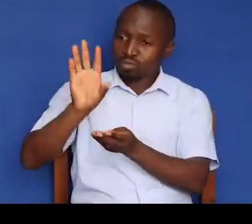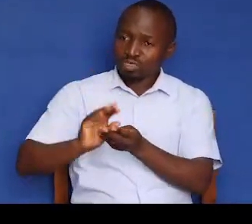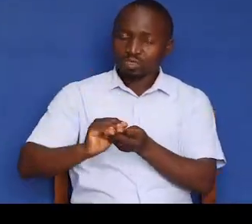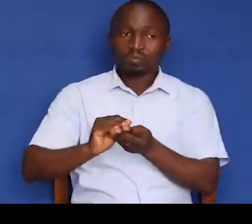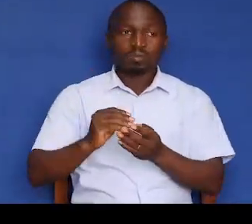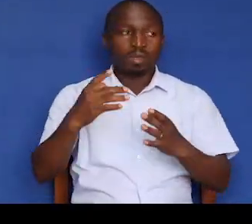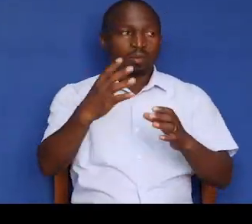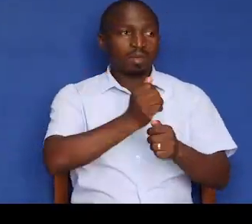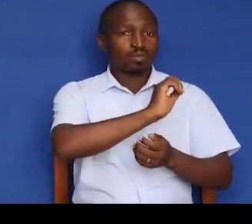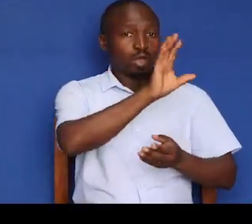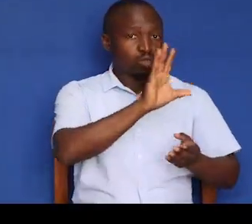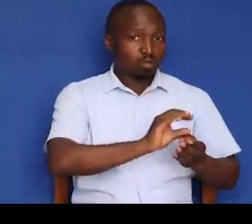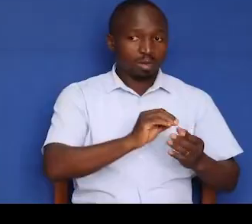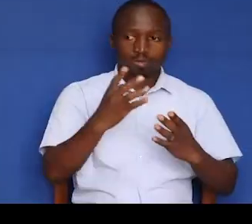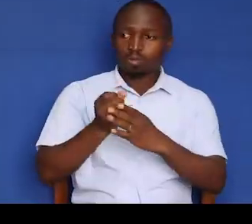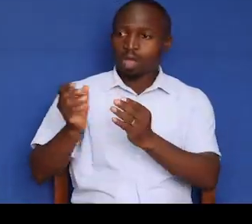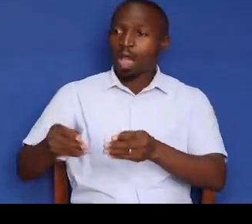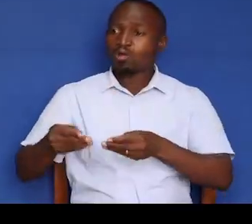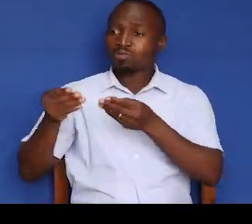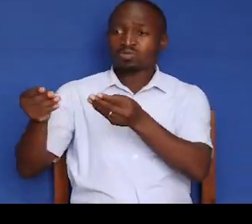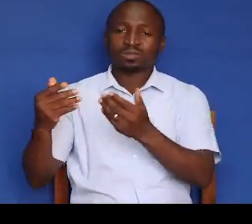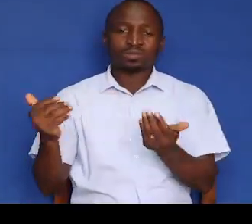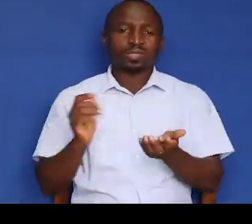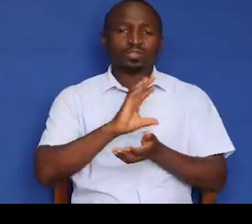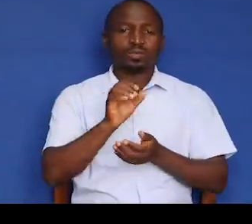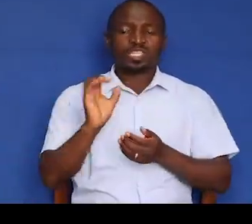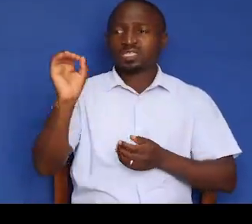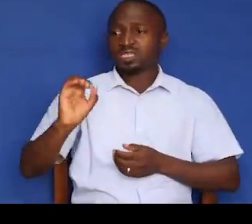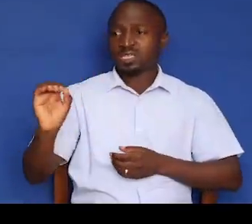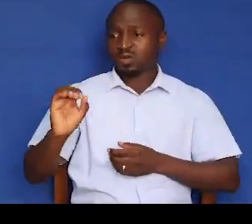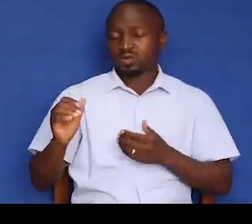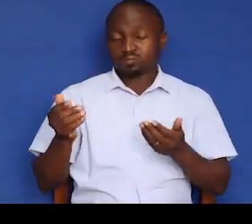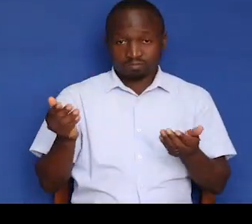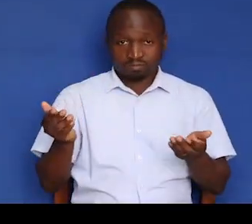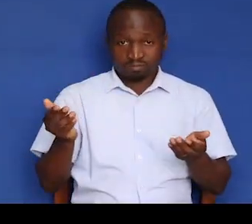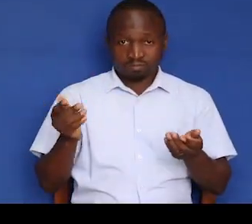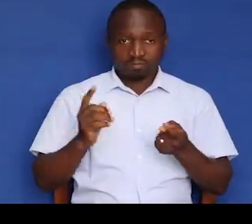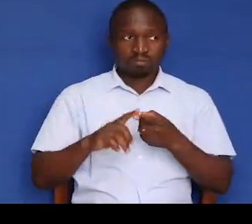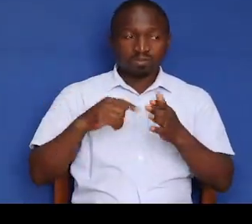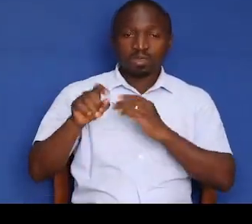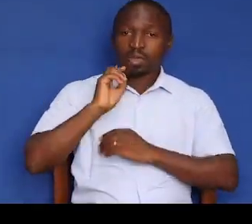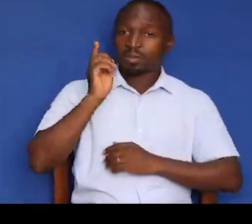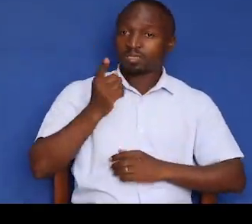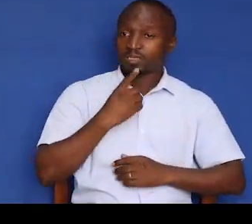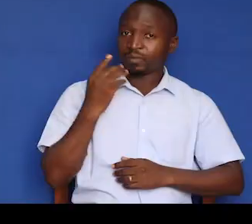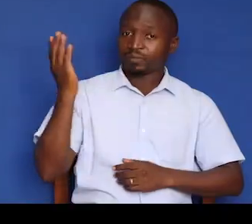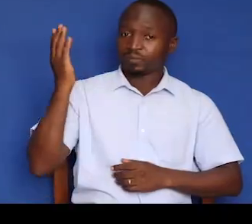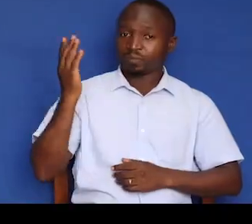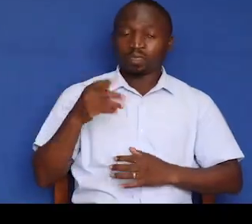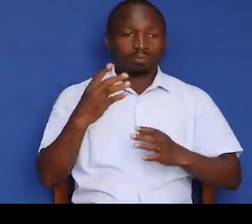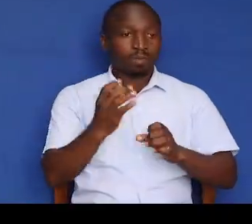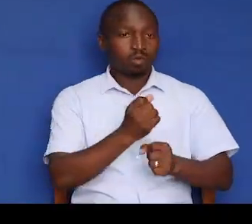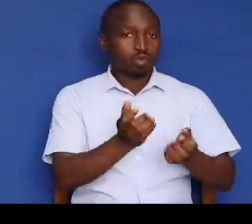over output, while output is 0. So you can see in our answer,